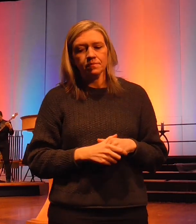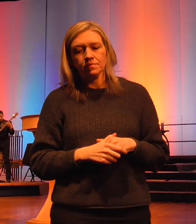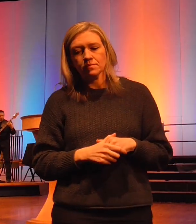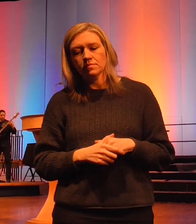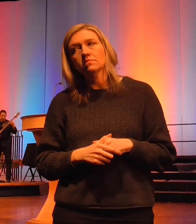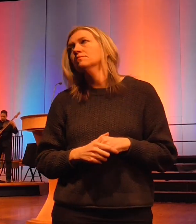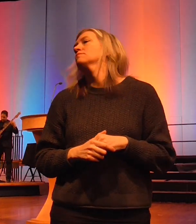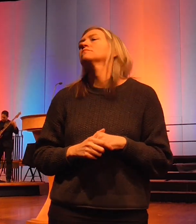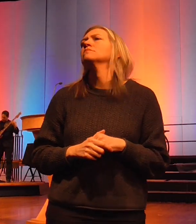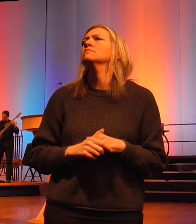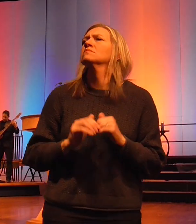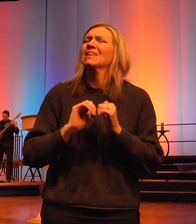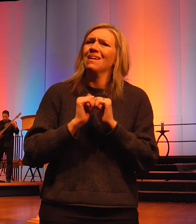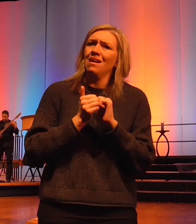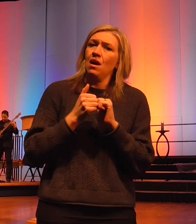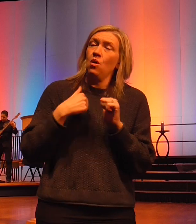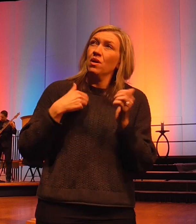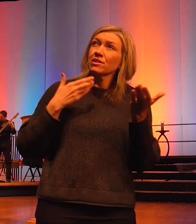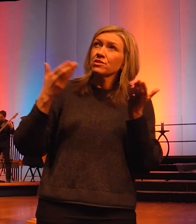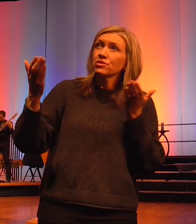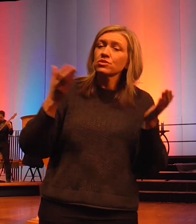How can I serve thee?